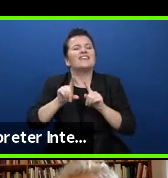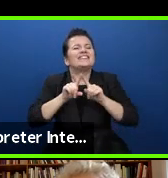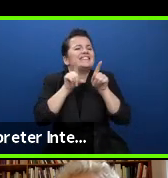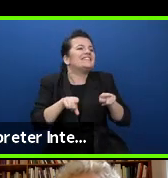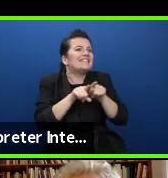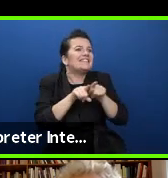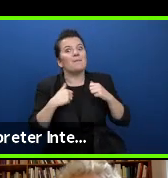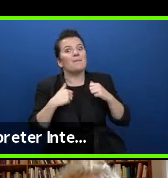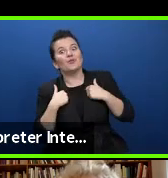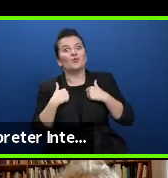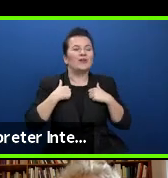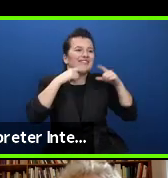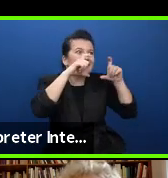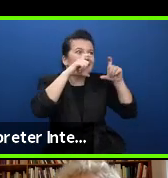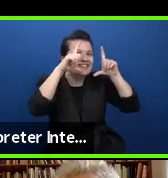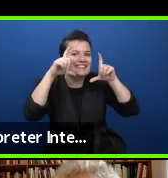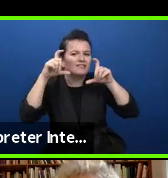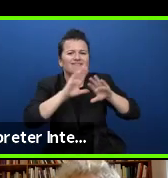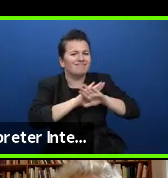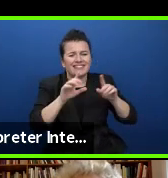which are not normally